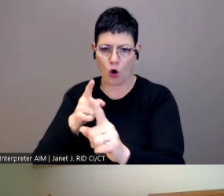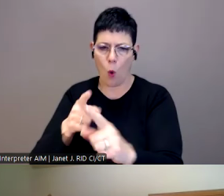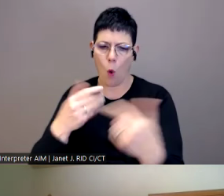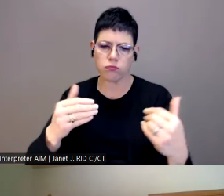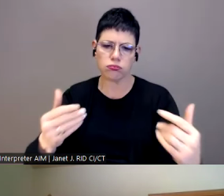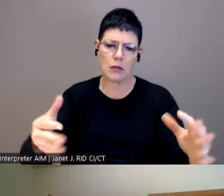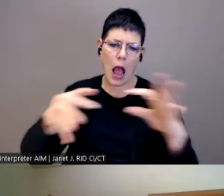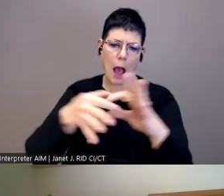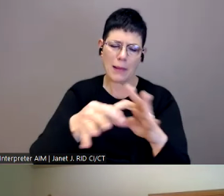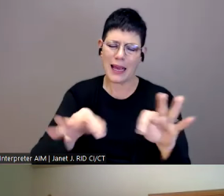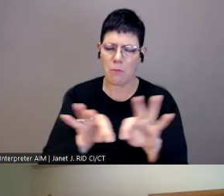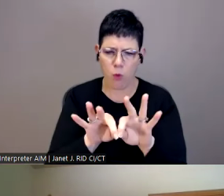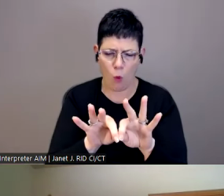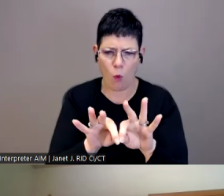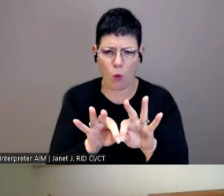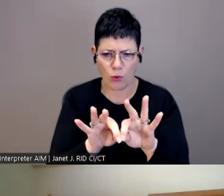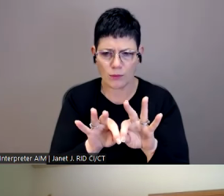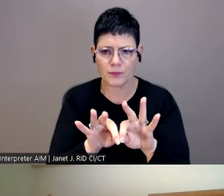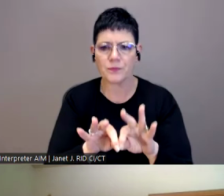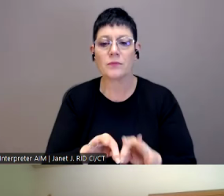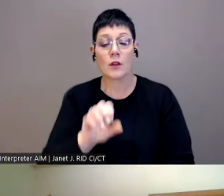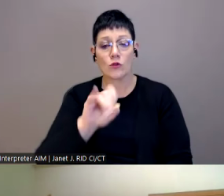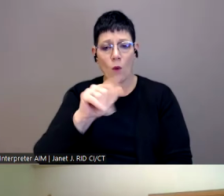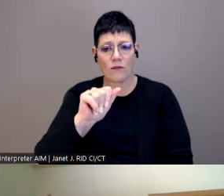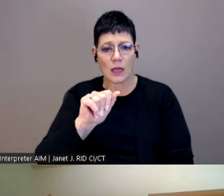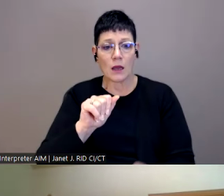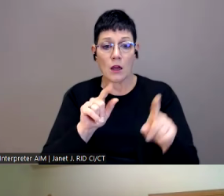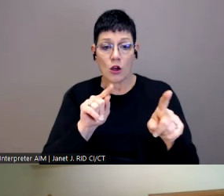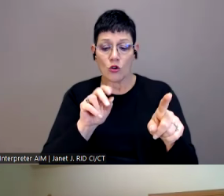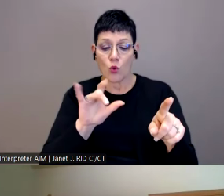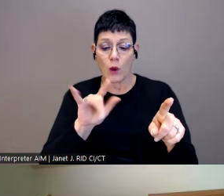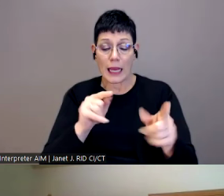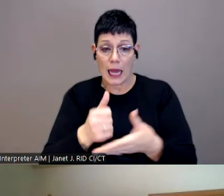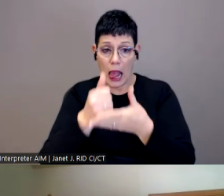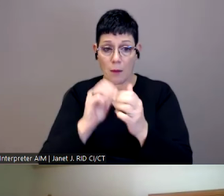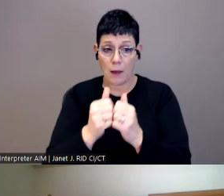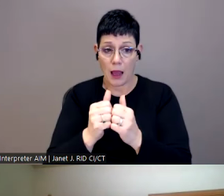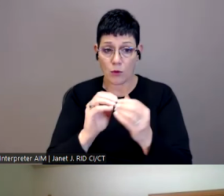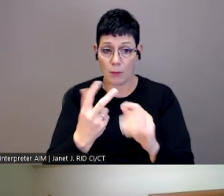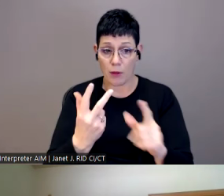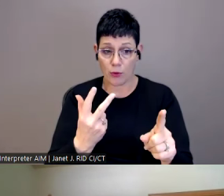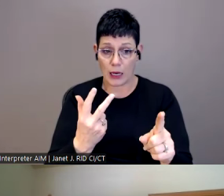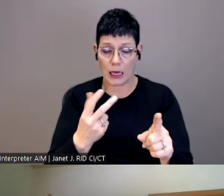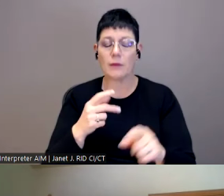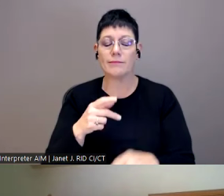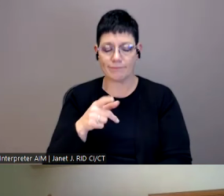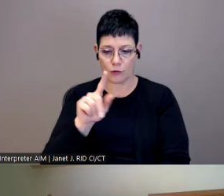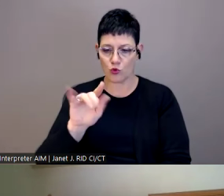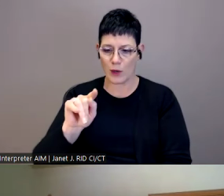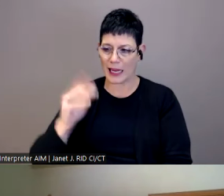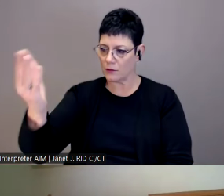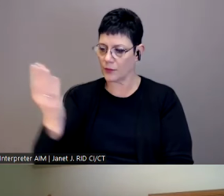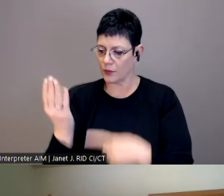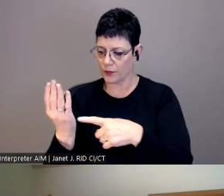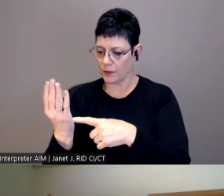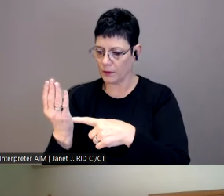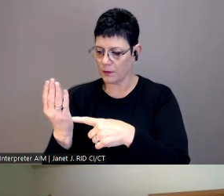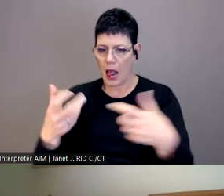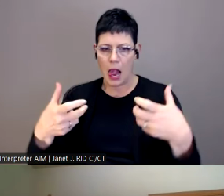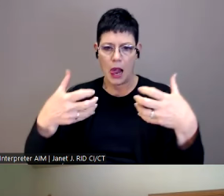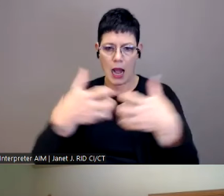up. And how can the toolkit help? Well, it can help you align your method with your goal. As we sort of mentioned in